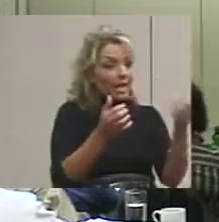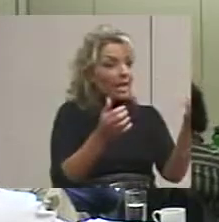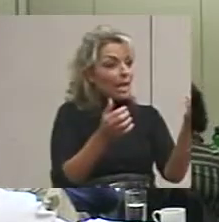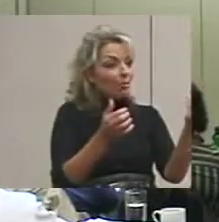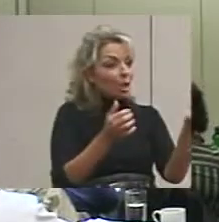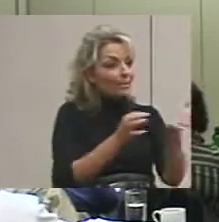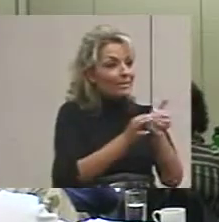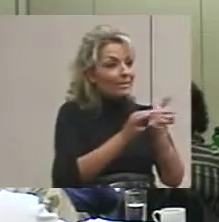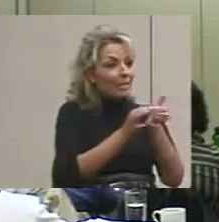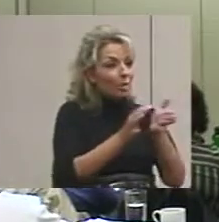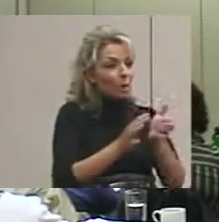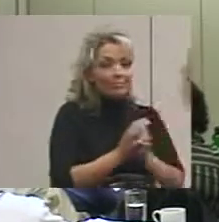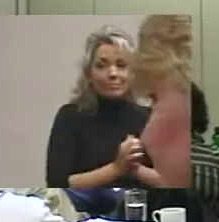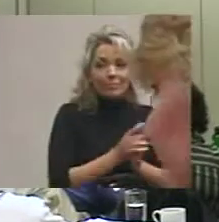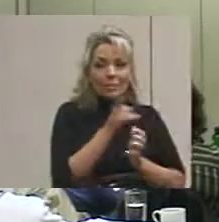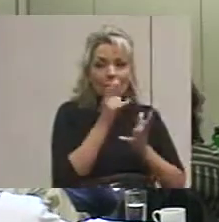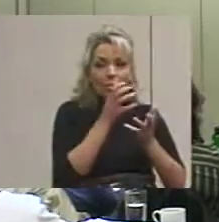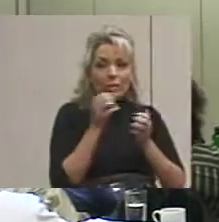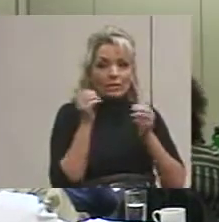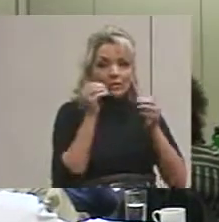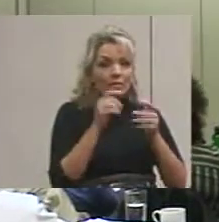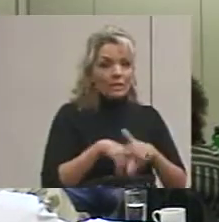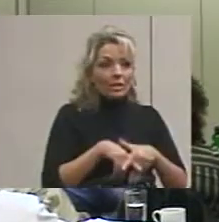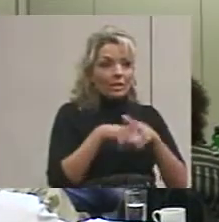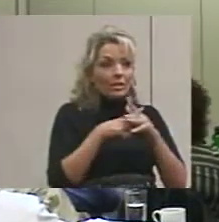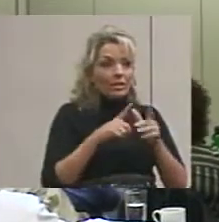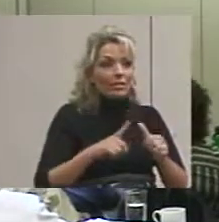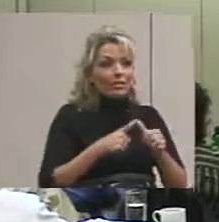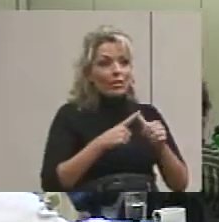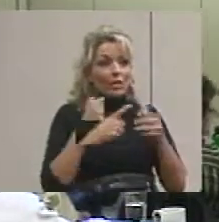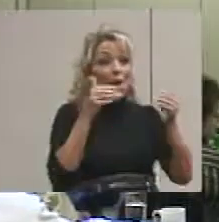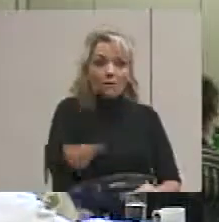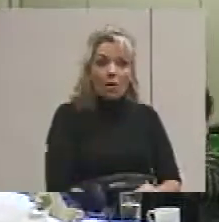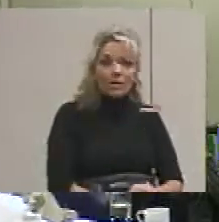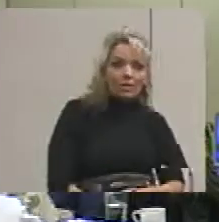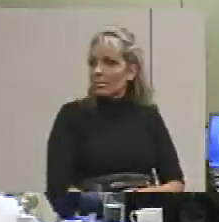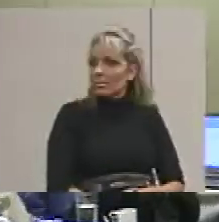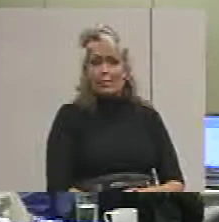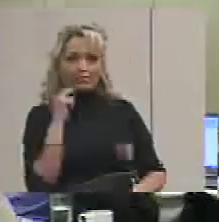So, who would like to go first?